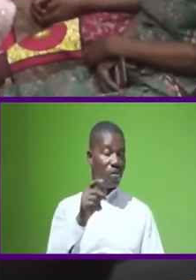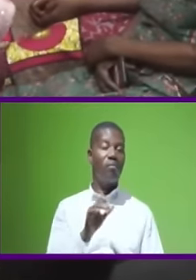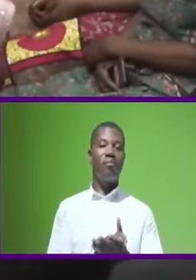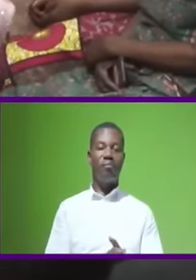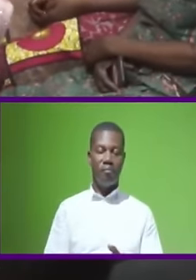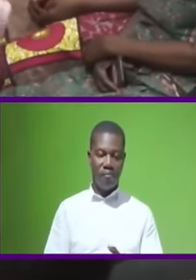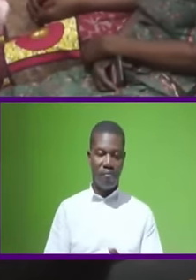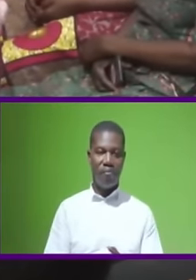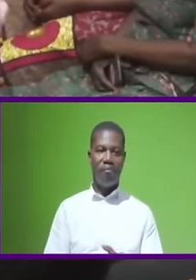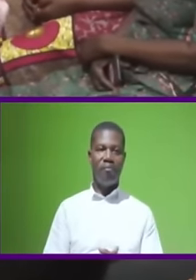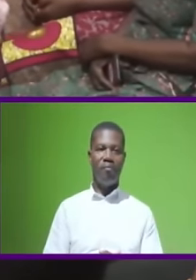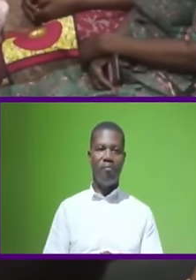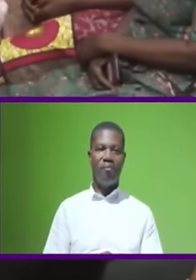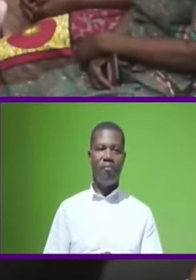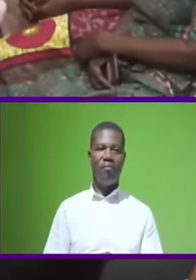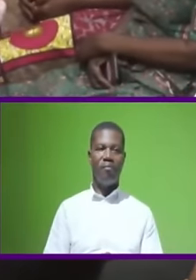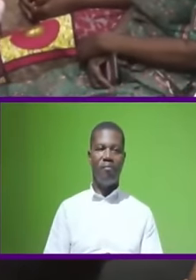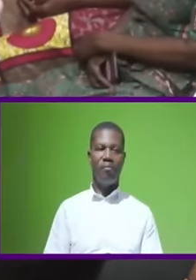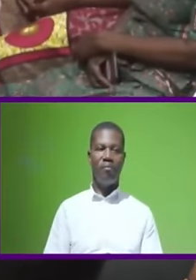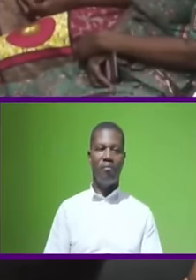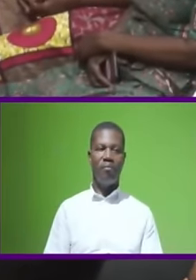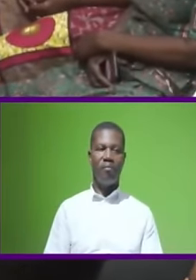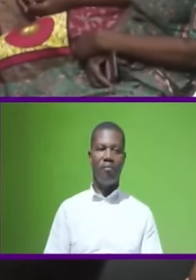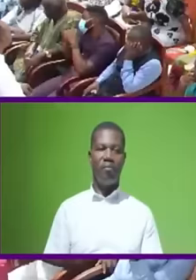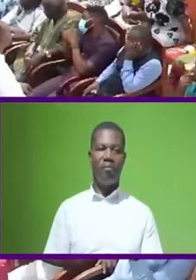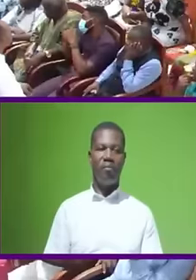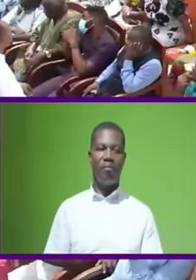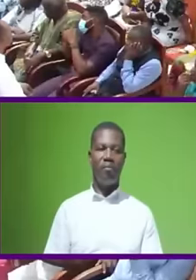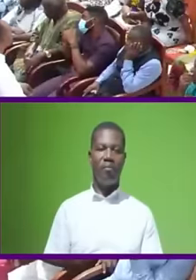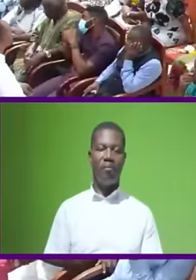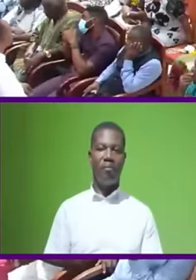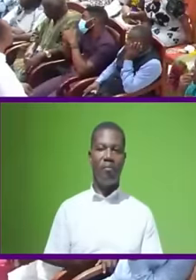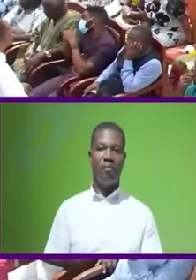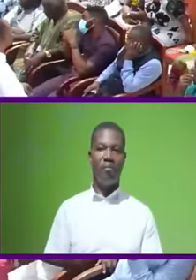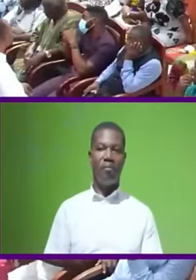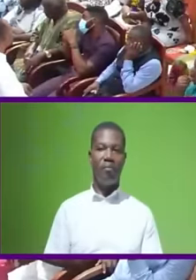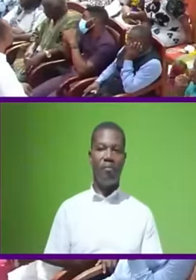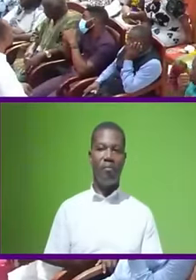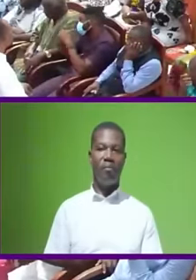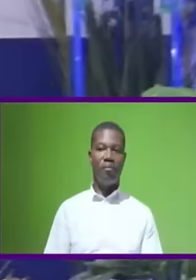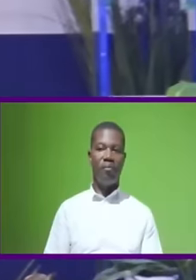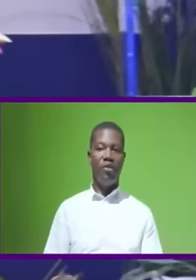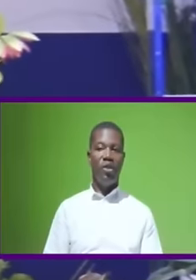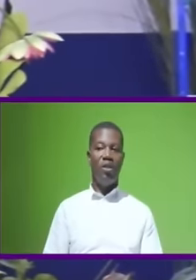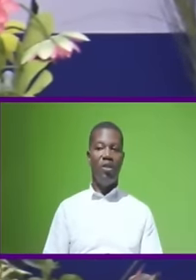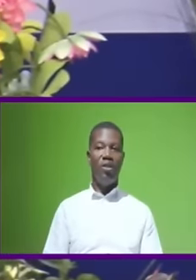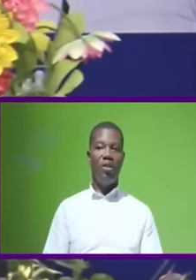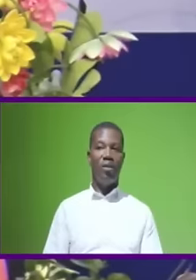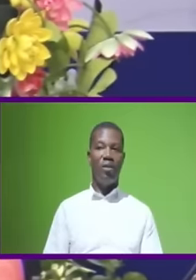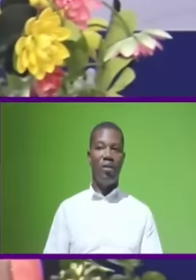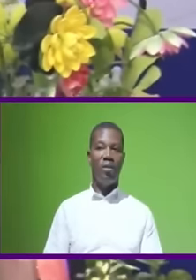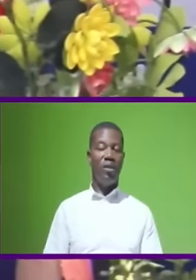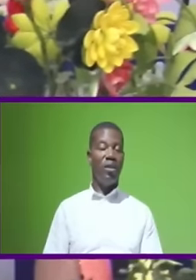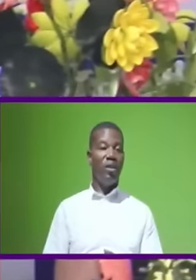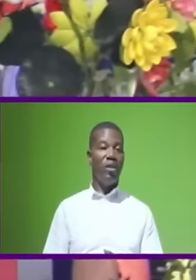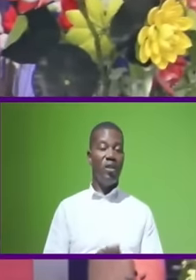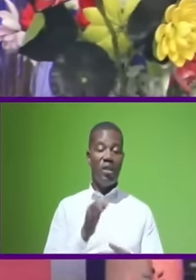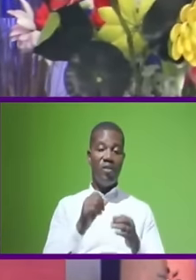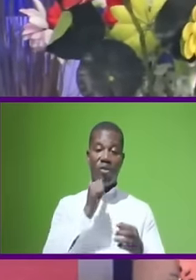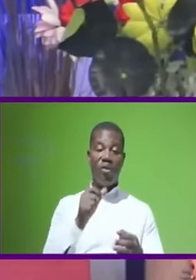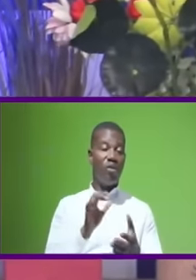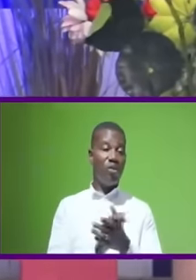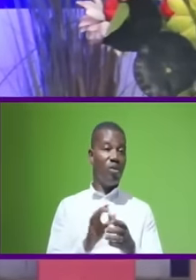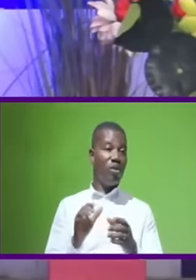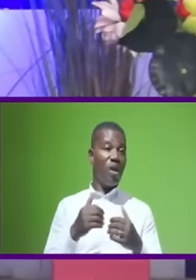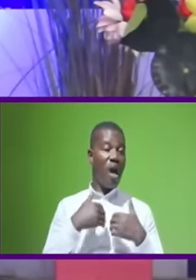qualify because I have paid all my arrears. Ah, when you be uncovered, you can do your worst. Maybe you